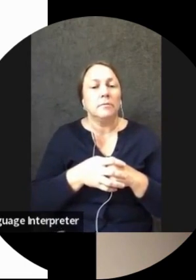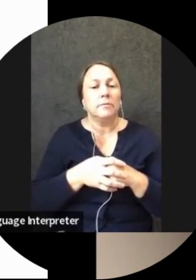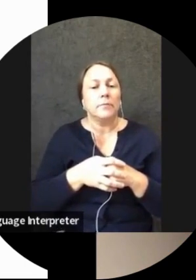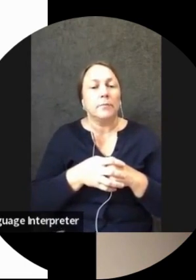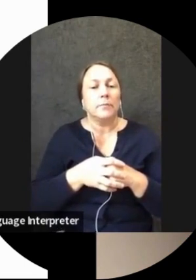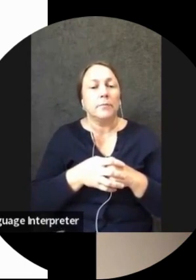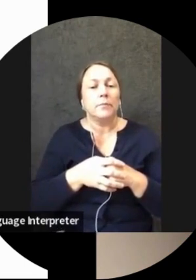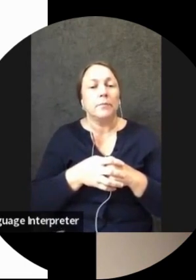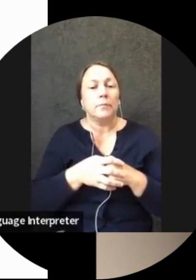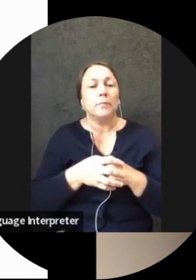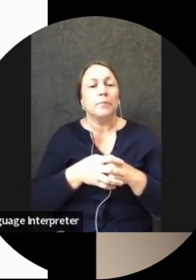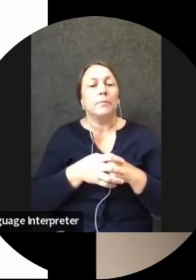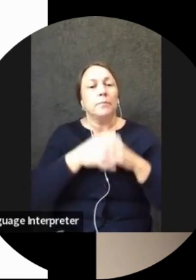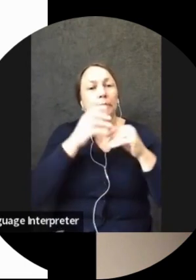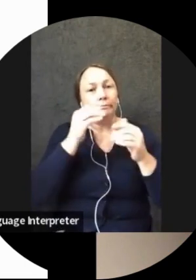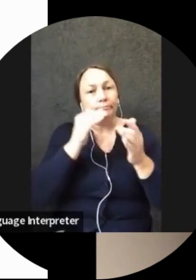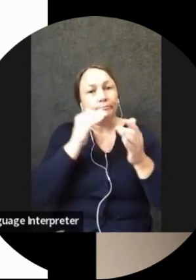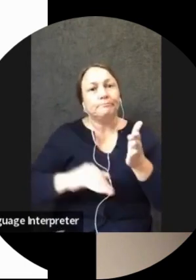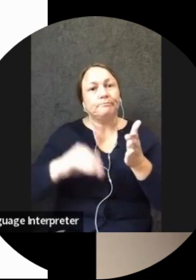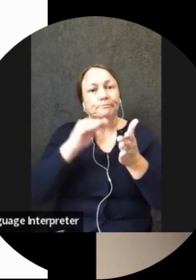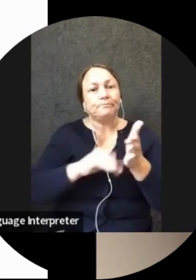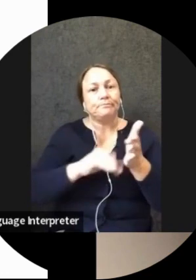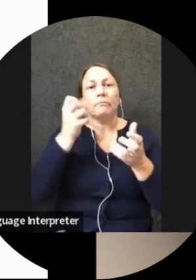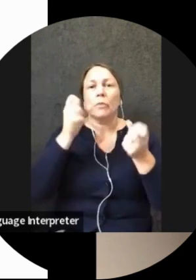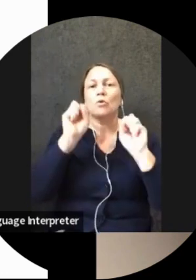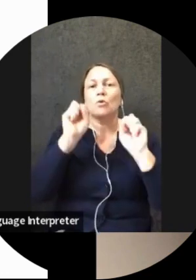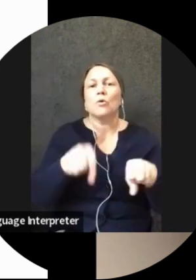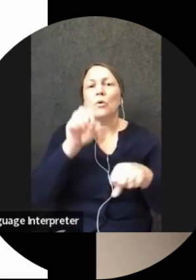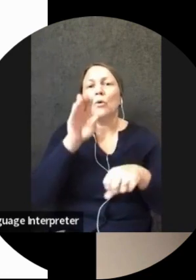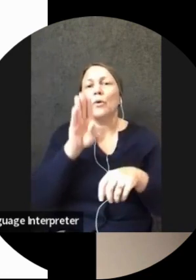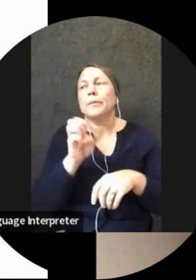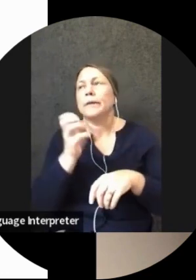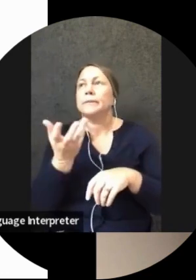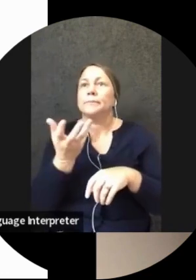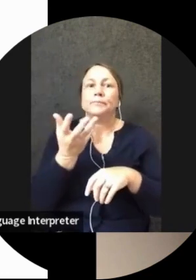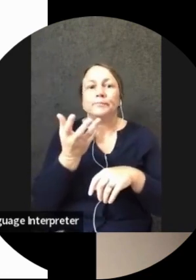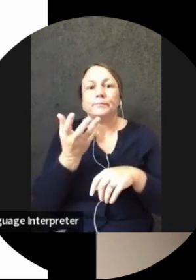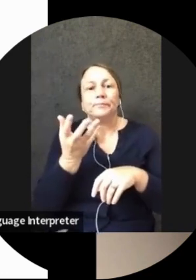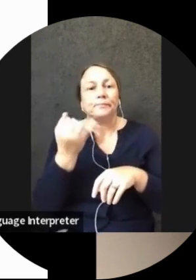a pattern of removal could be if a student